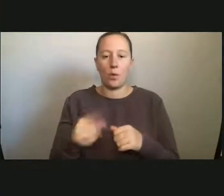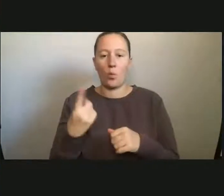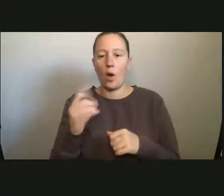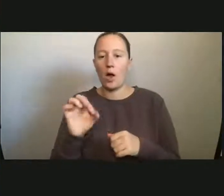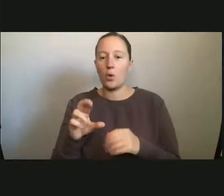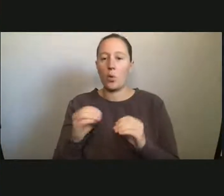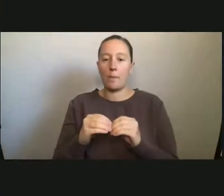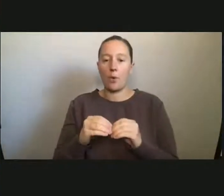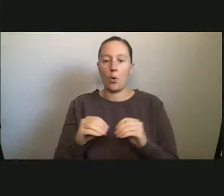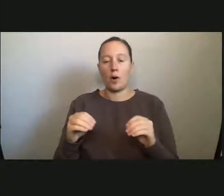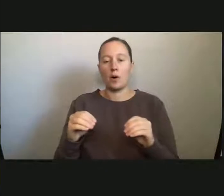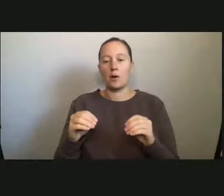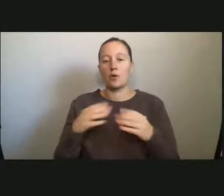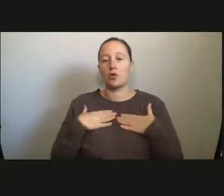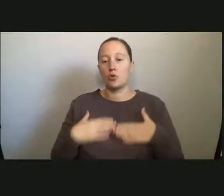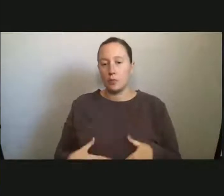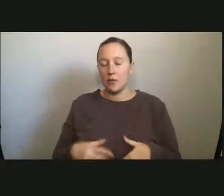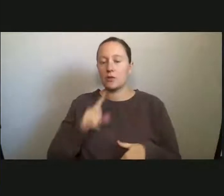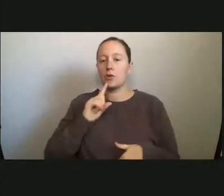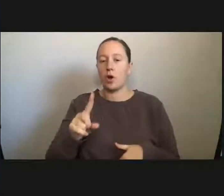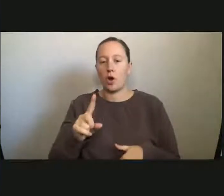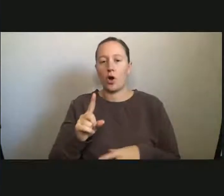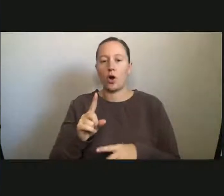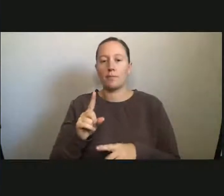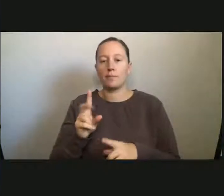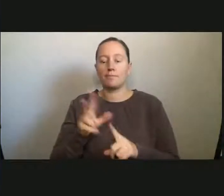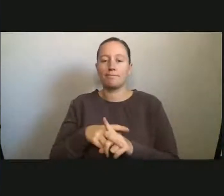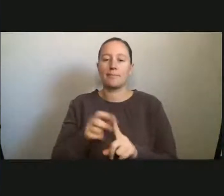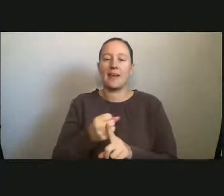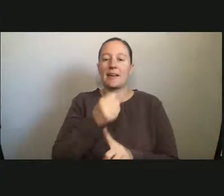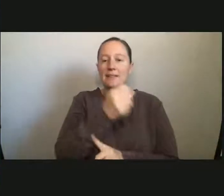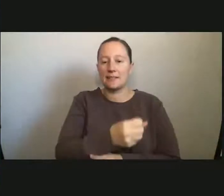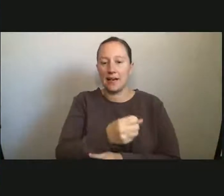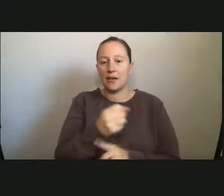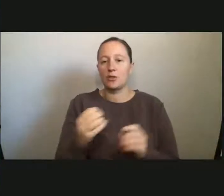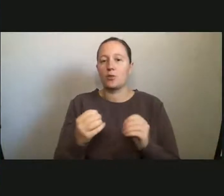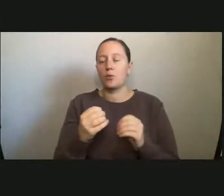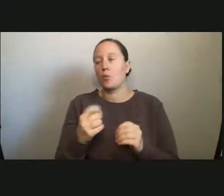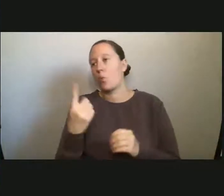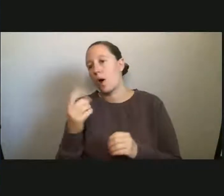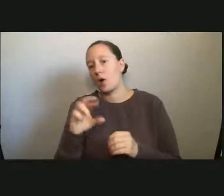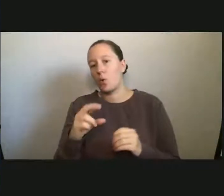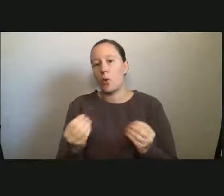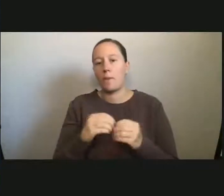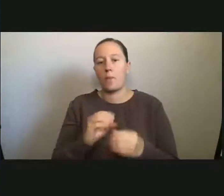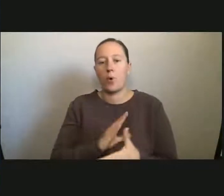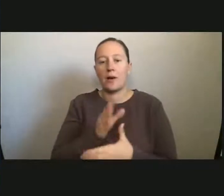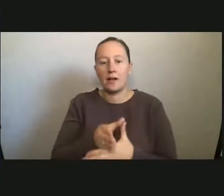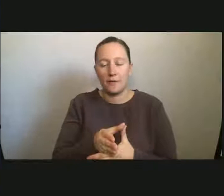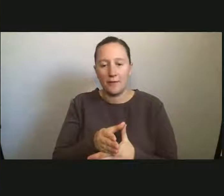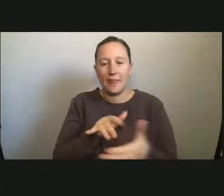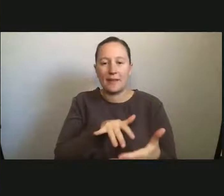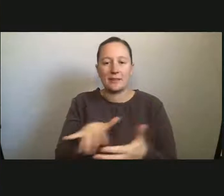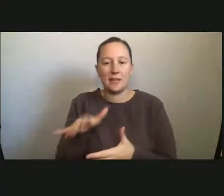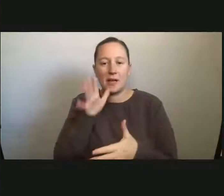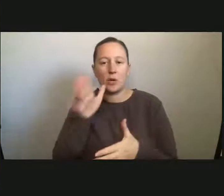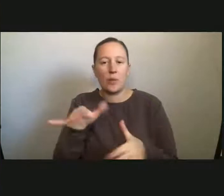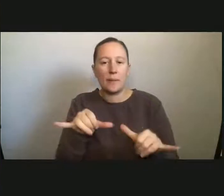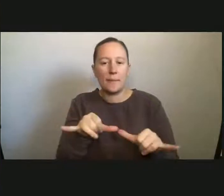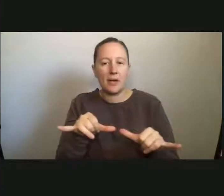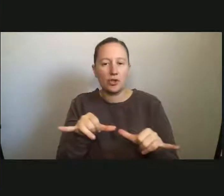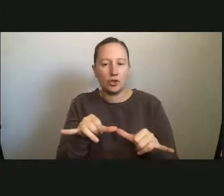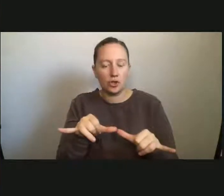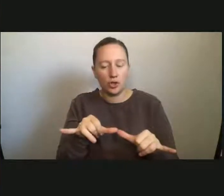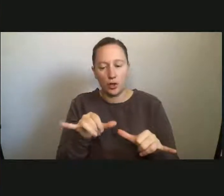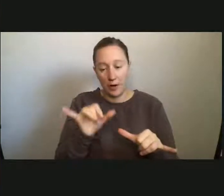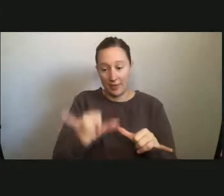human subjects are prospectively assigned to one or more interventions, and the study measures the effect of that